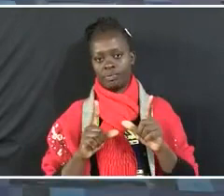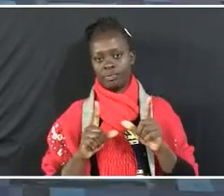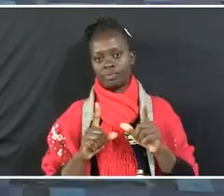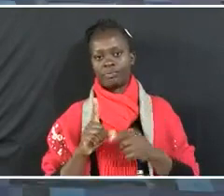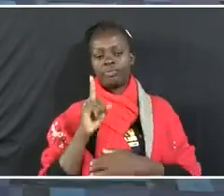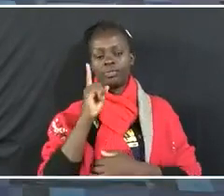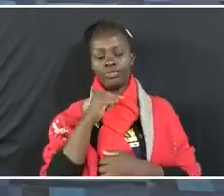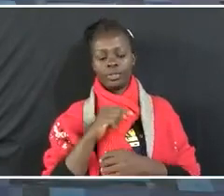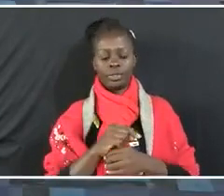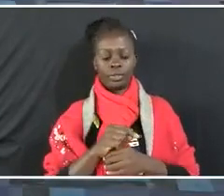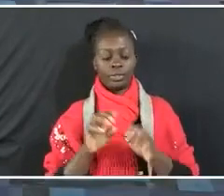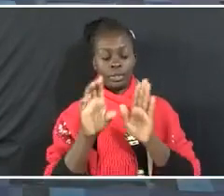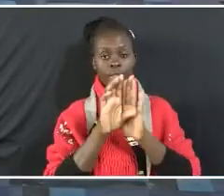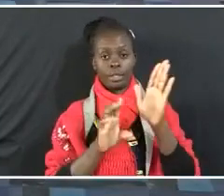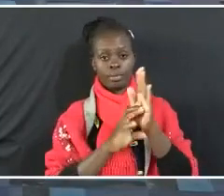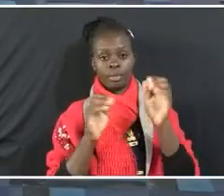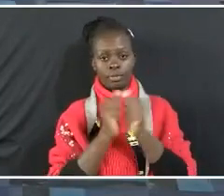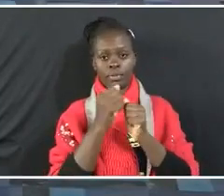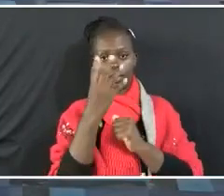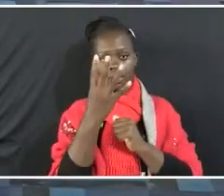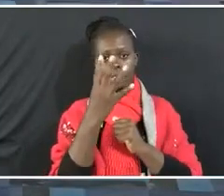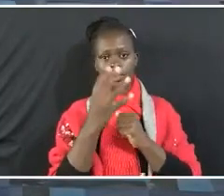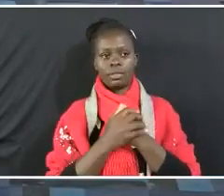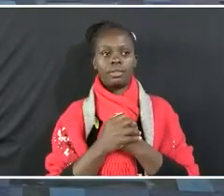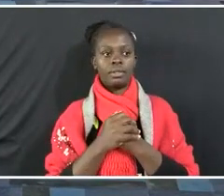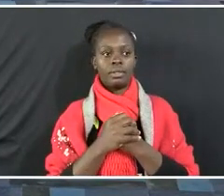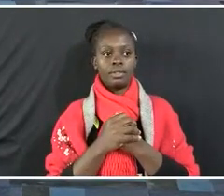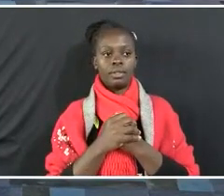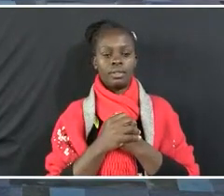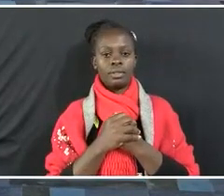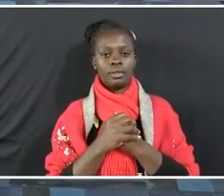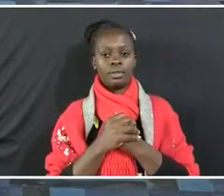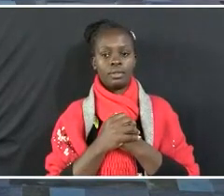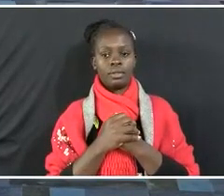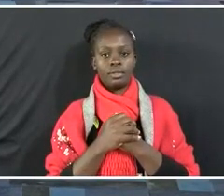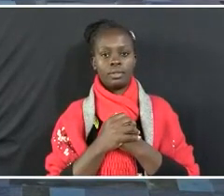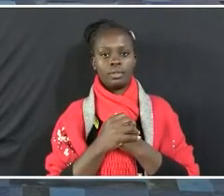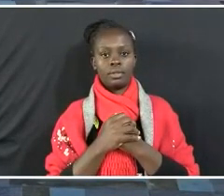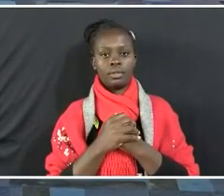14. In chapter 14,